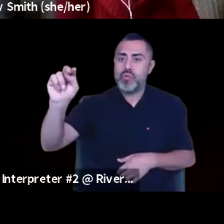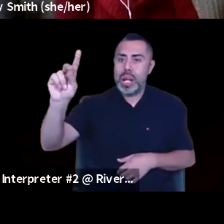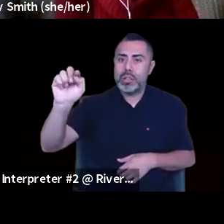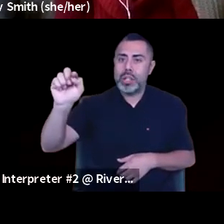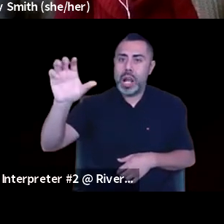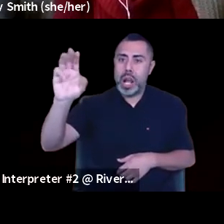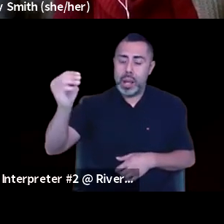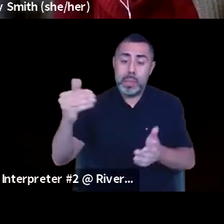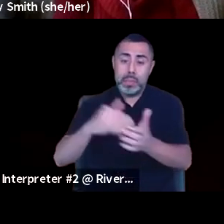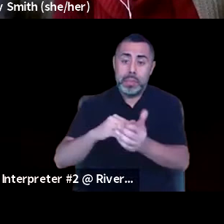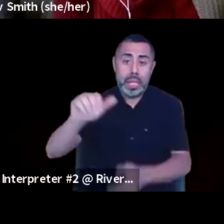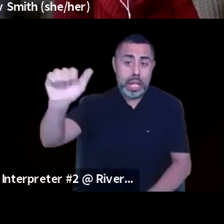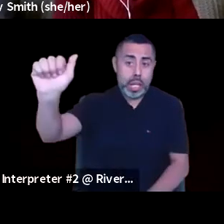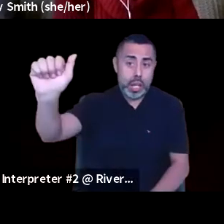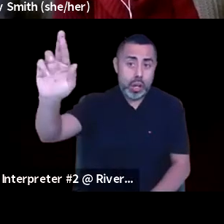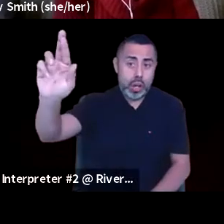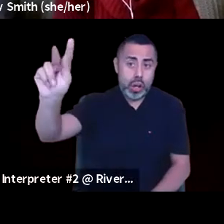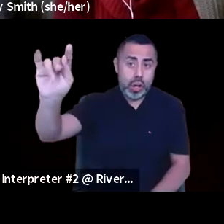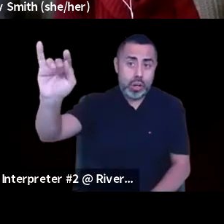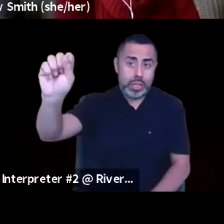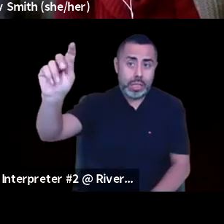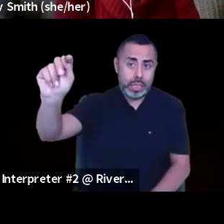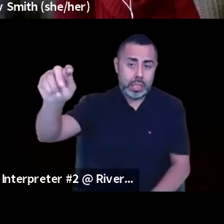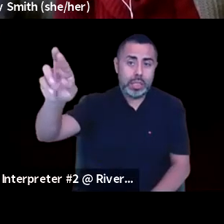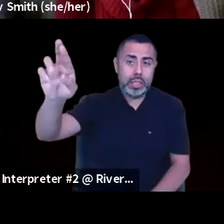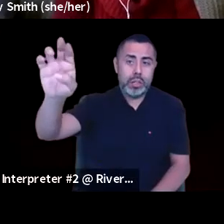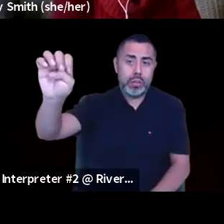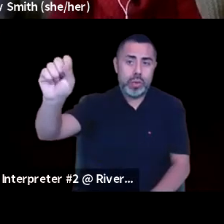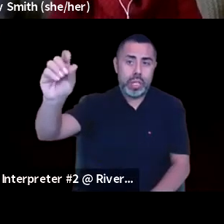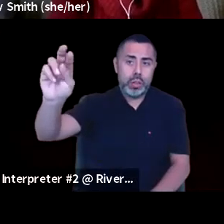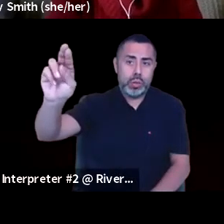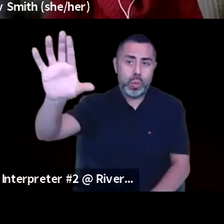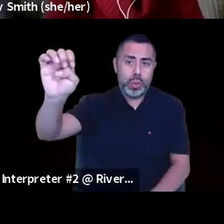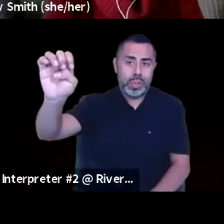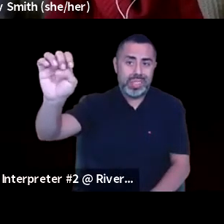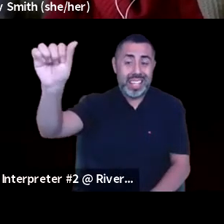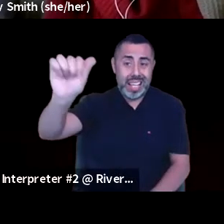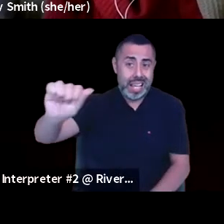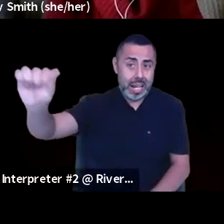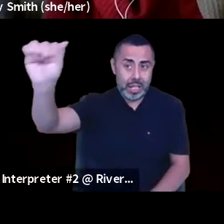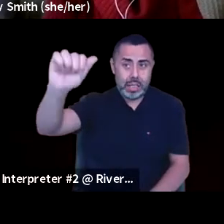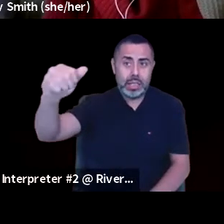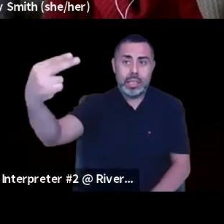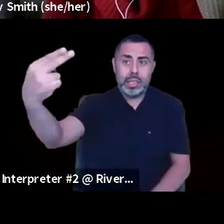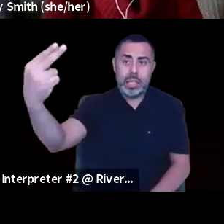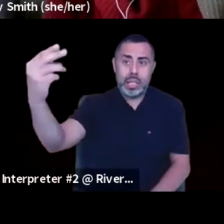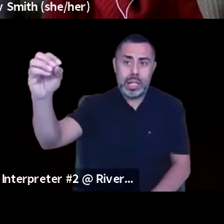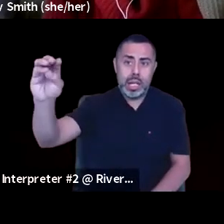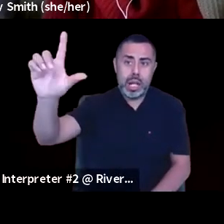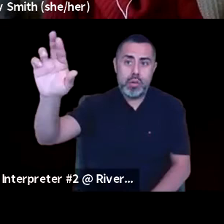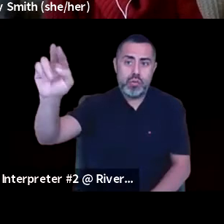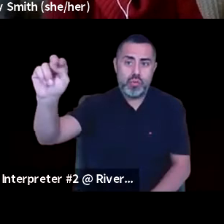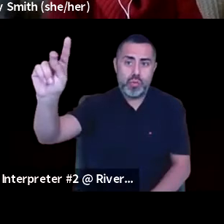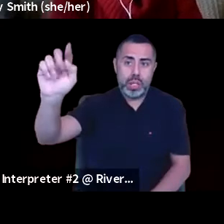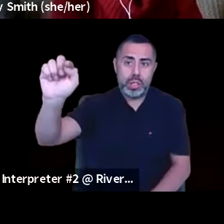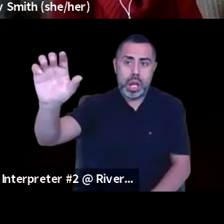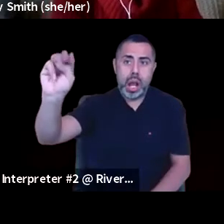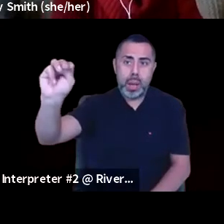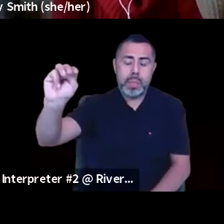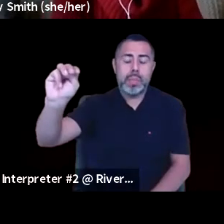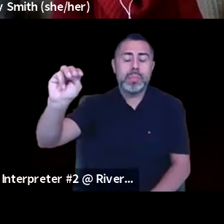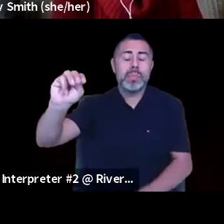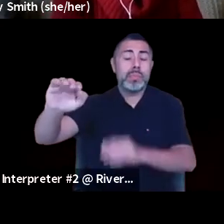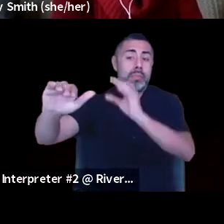artistresource, no spaces, at howlround.com. And we will do our best to address them during the